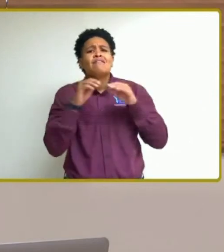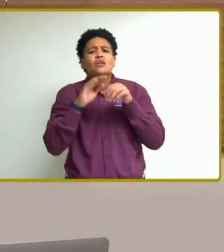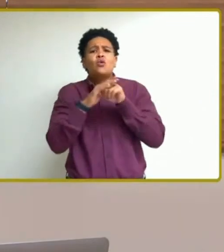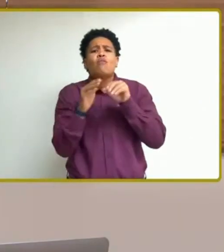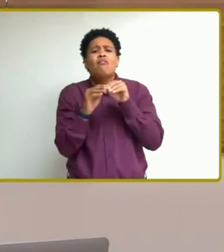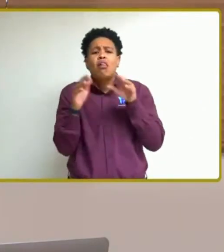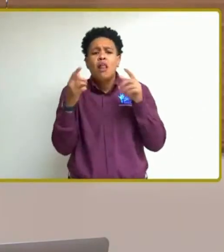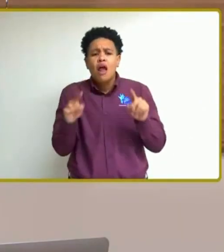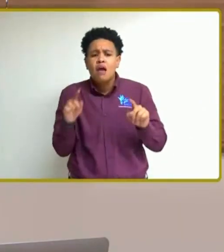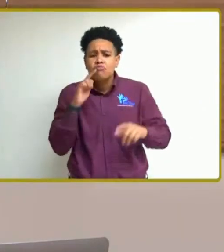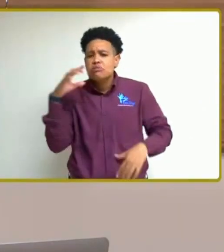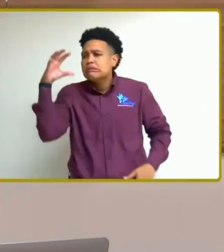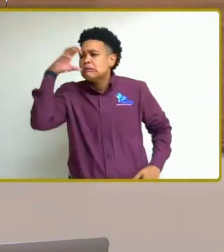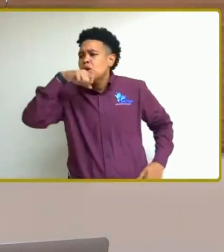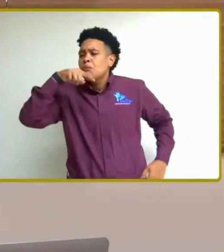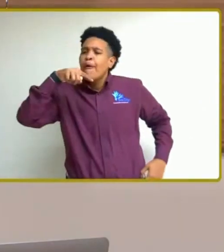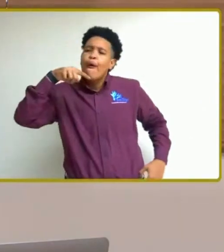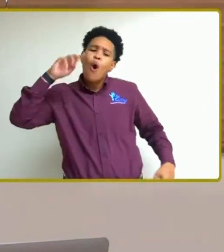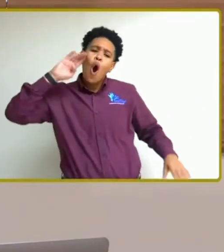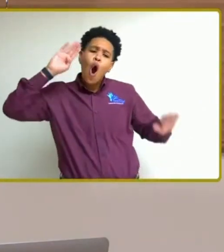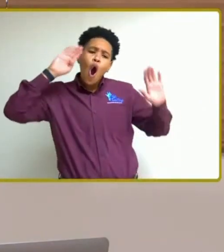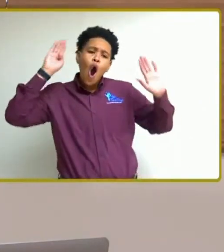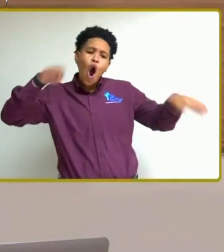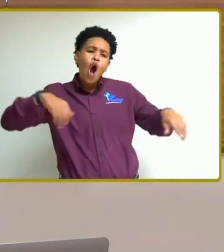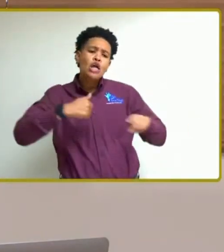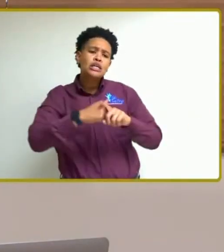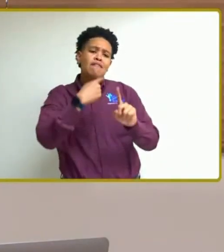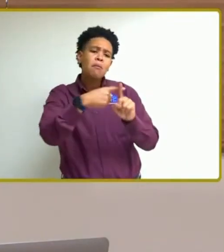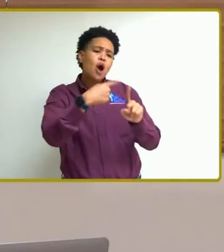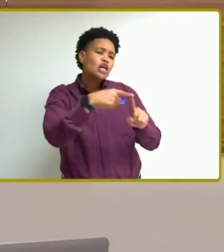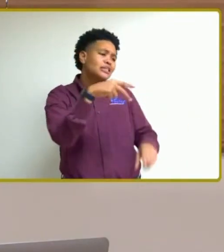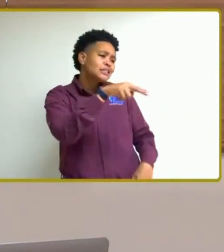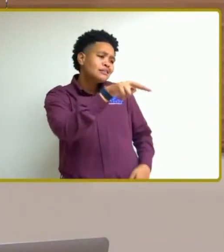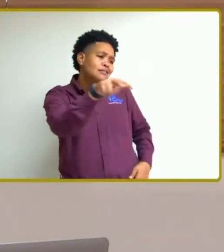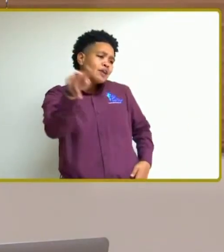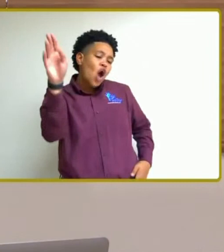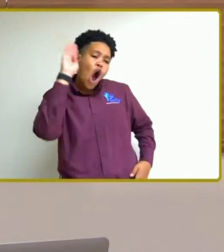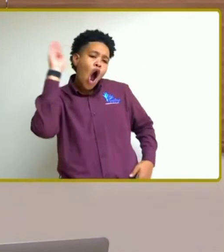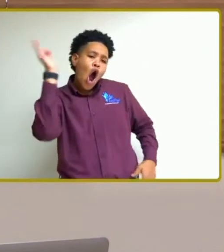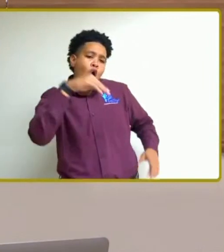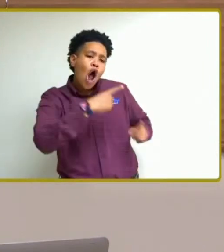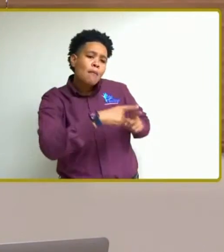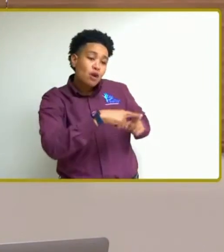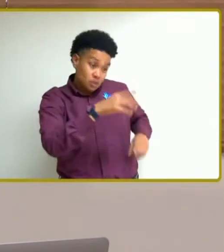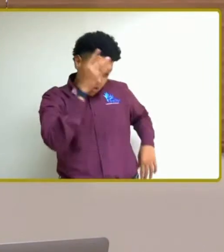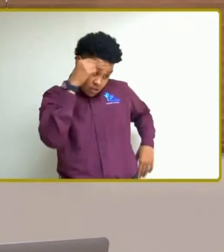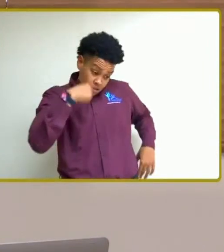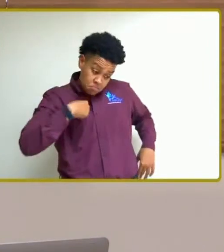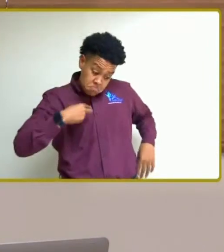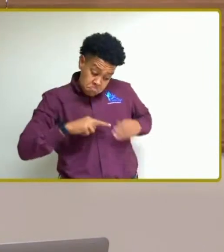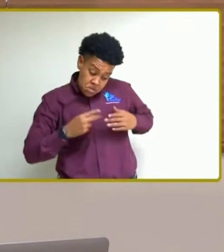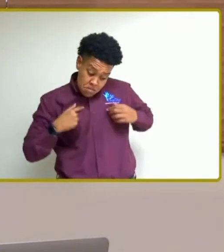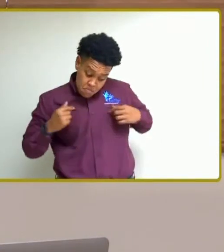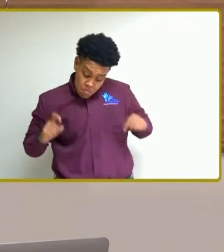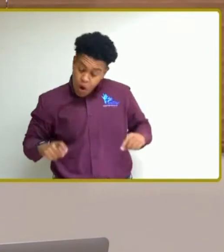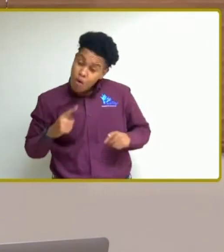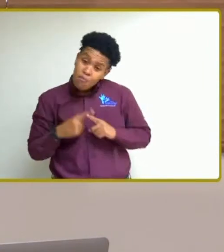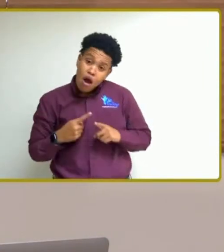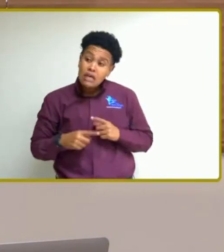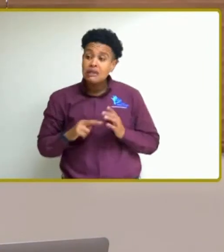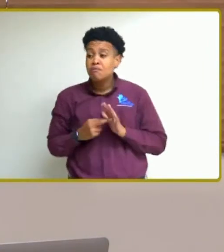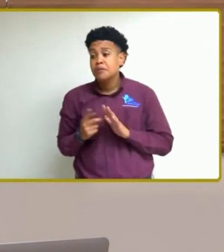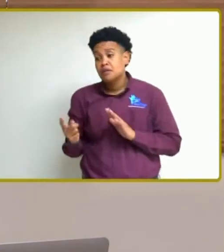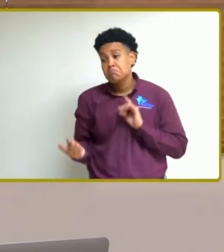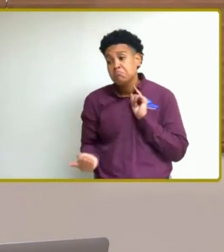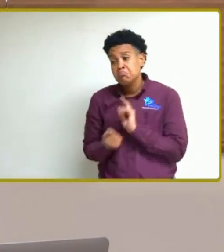and the assumption that everybody is positive, that persons should consider themselves to be positive, they should consider everybody they come